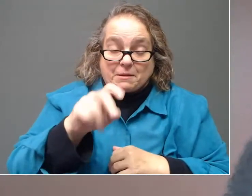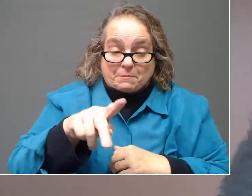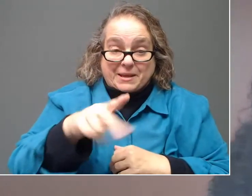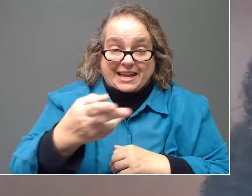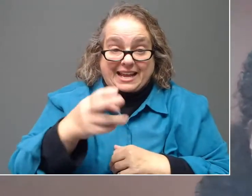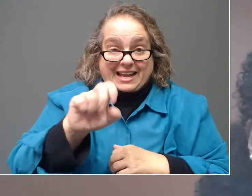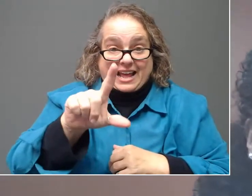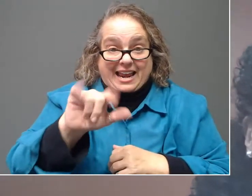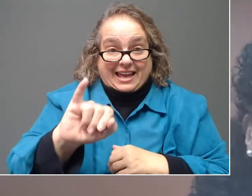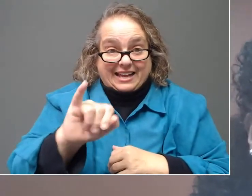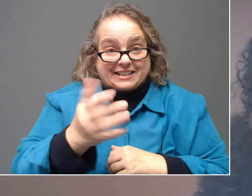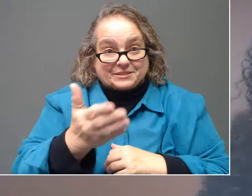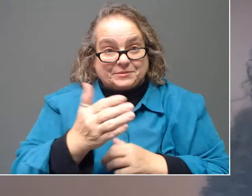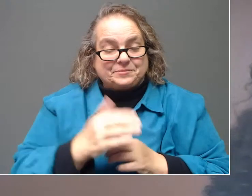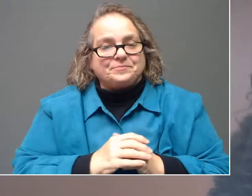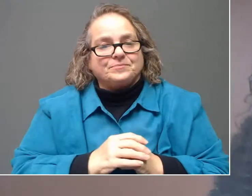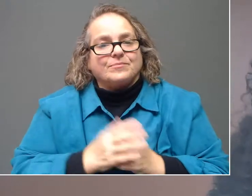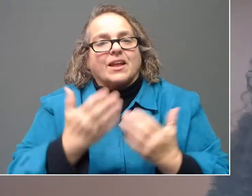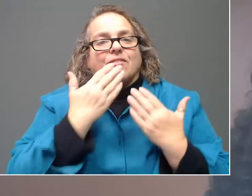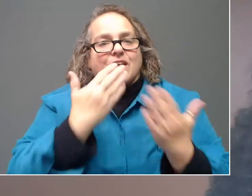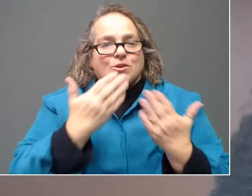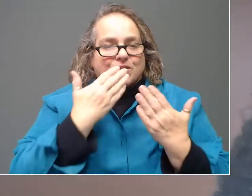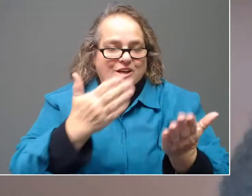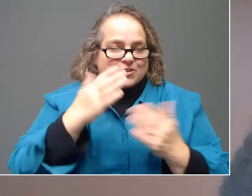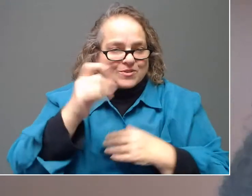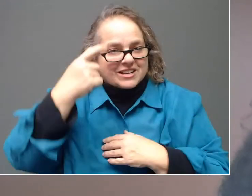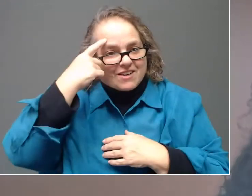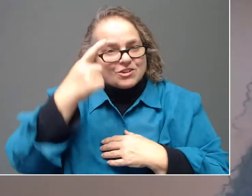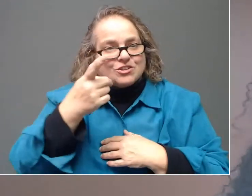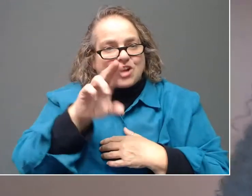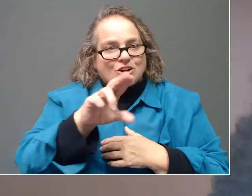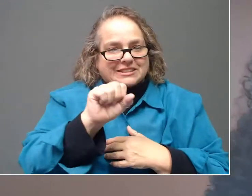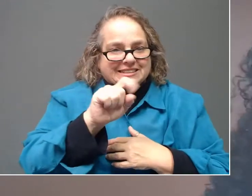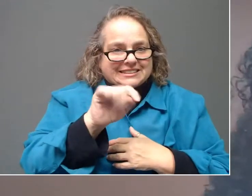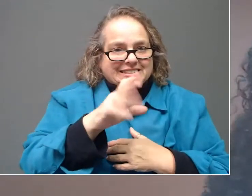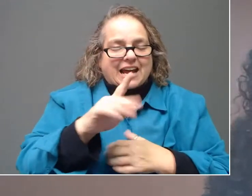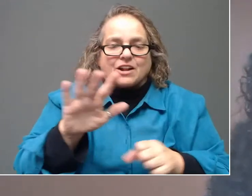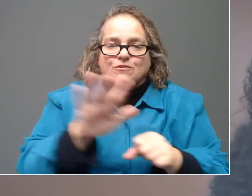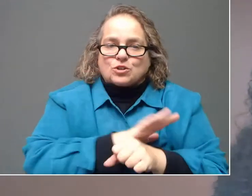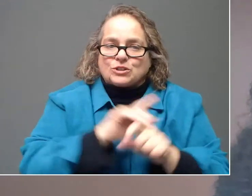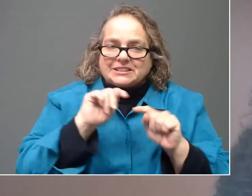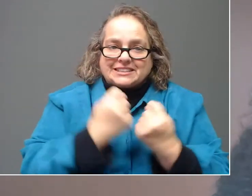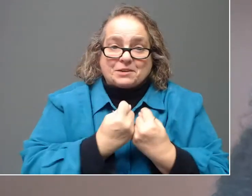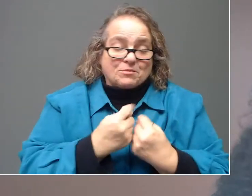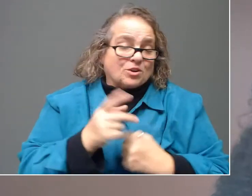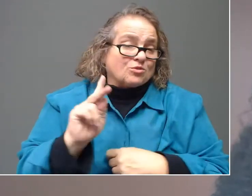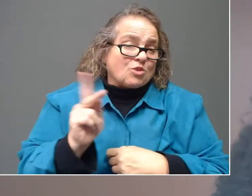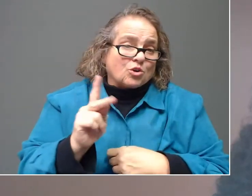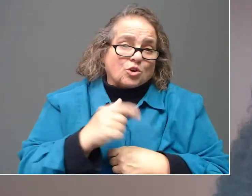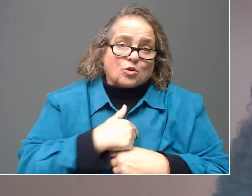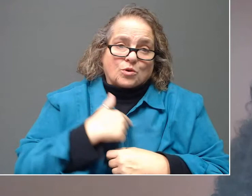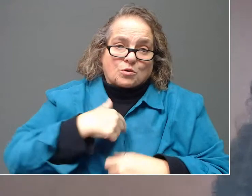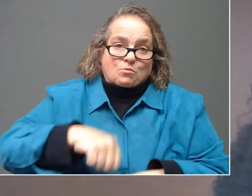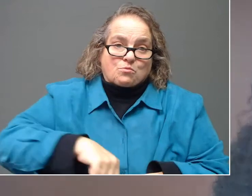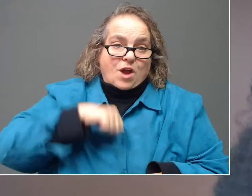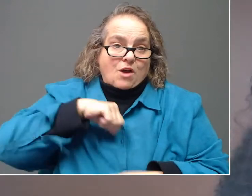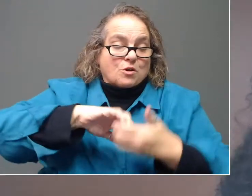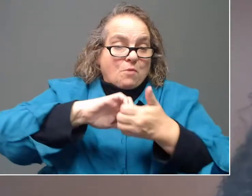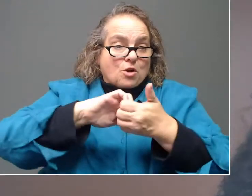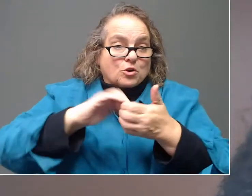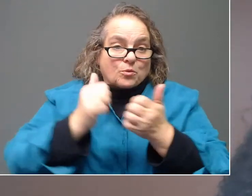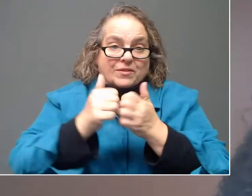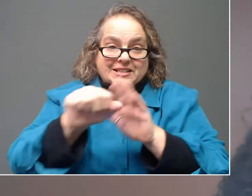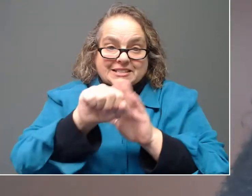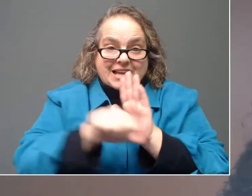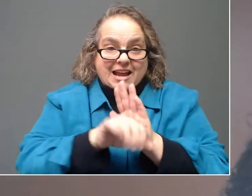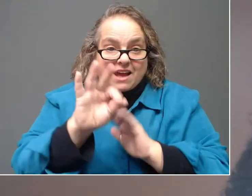Thank you. Thank you, Governor. Thank you, Dr. Stack, and the entire team. Kroger, we're so proud to partner with the state of Kentucky yet again, this